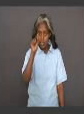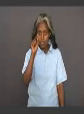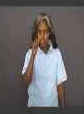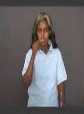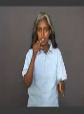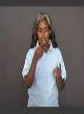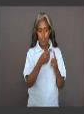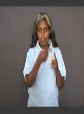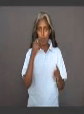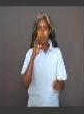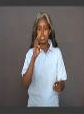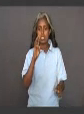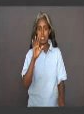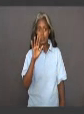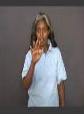from 65.